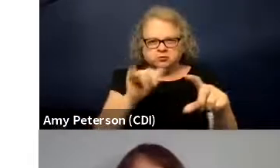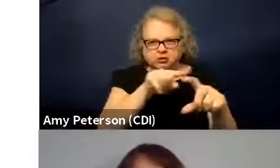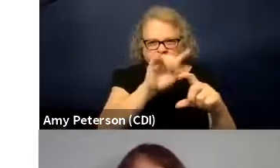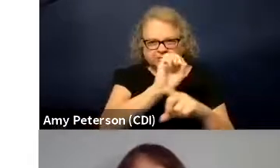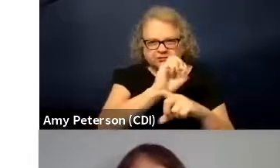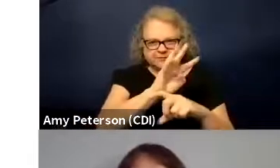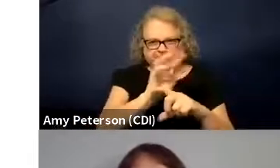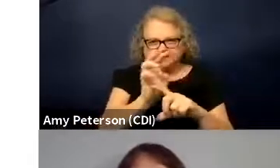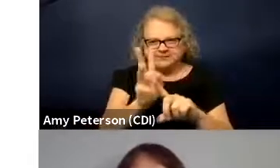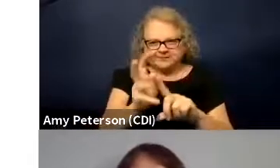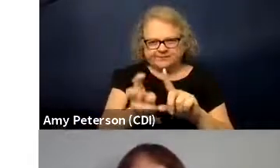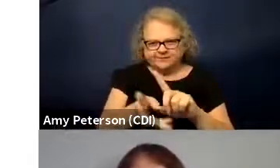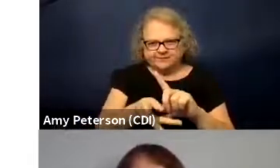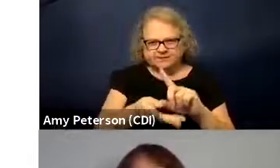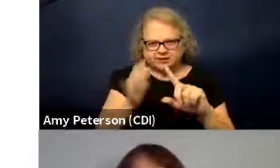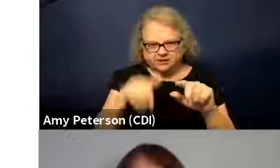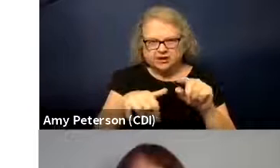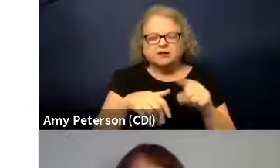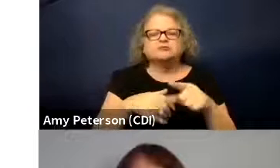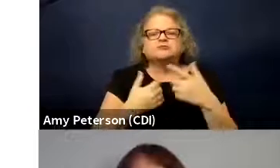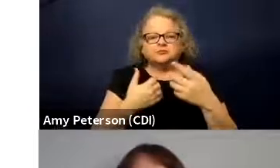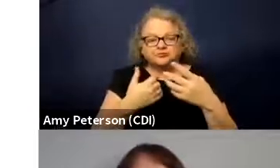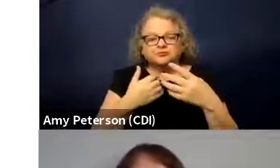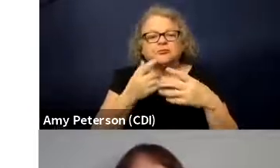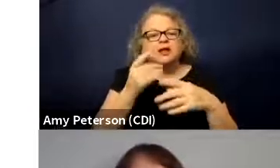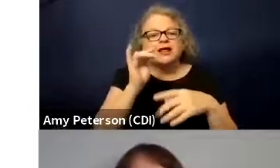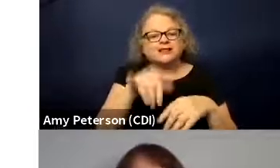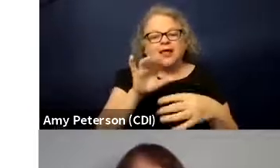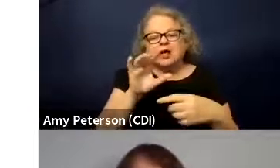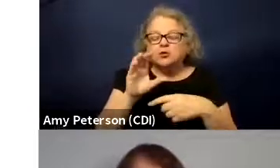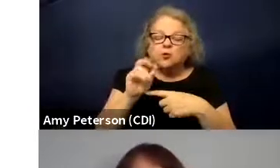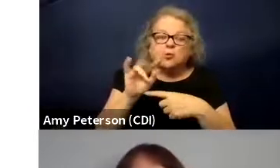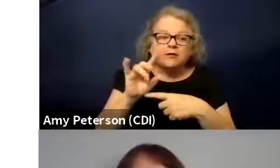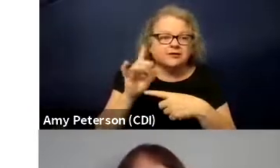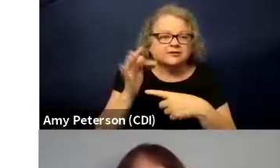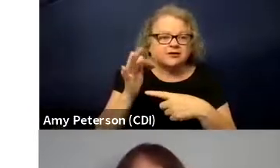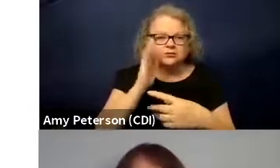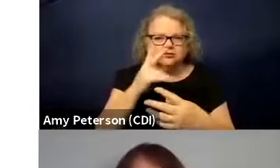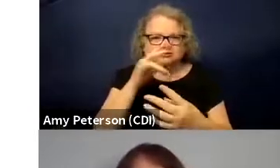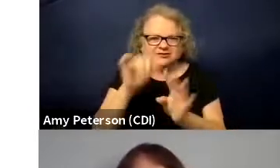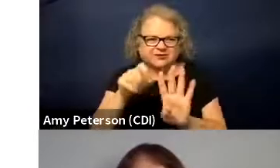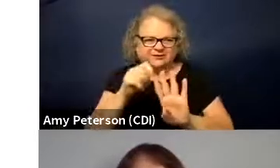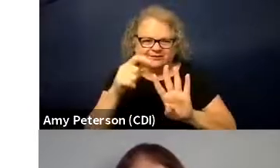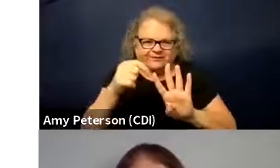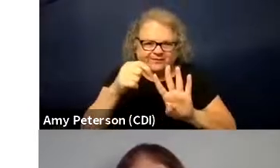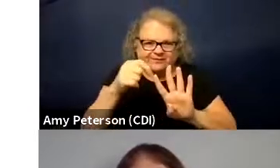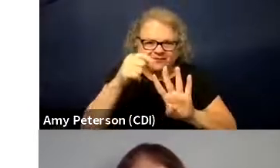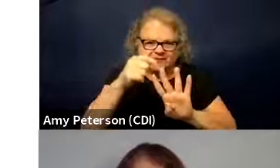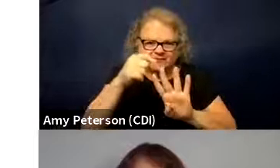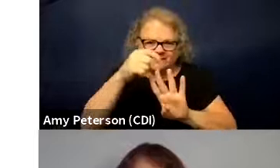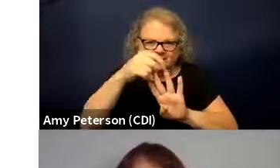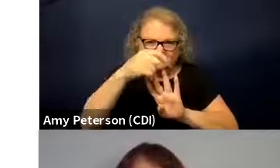on the surface called a spike protein. That spike protein attaches to